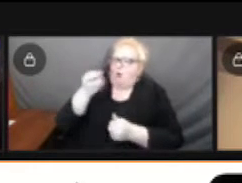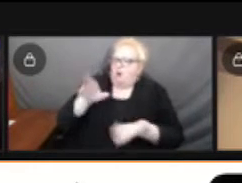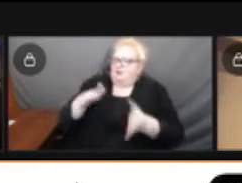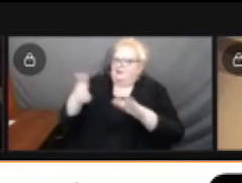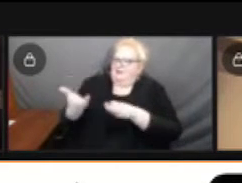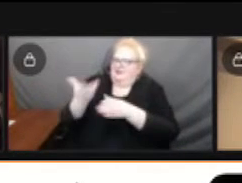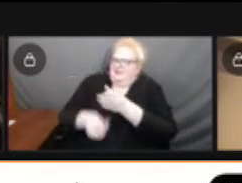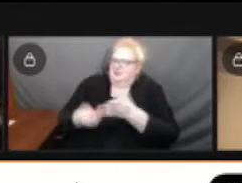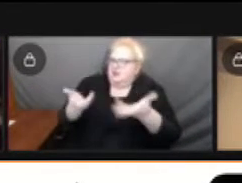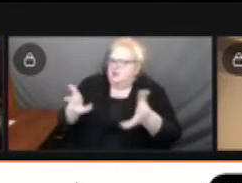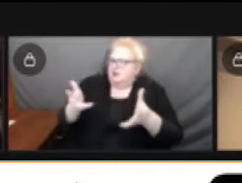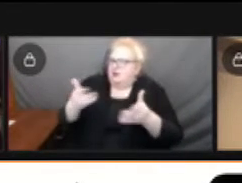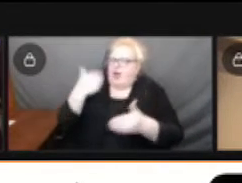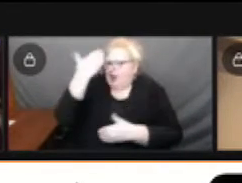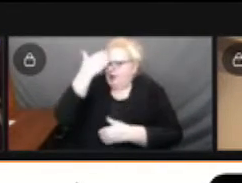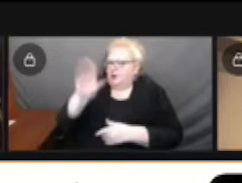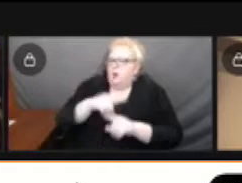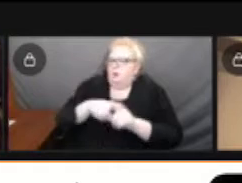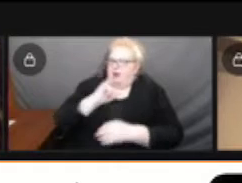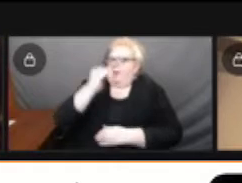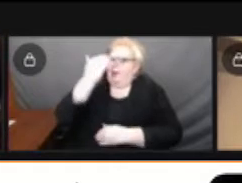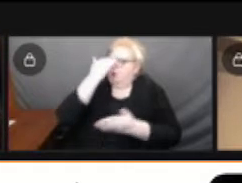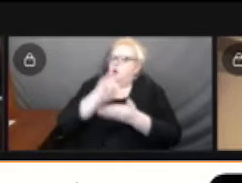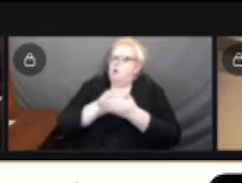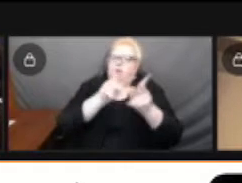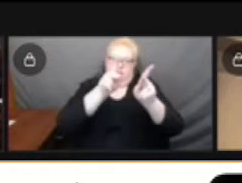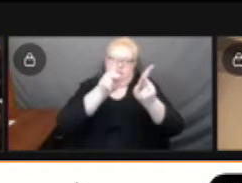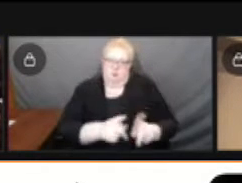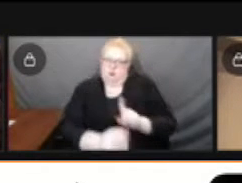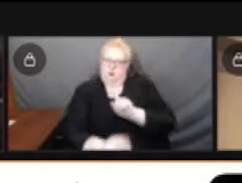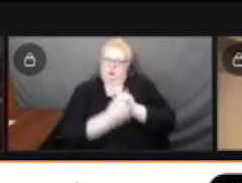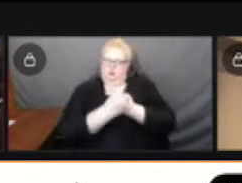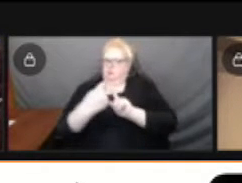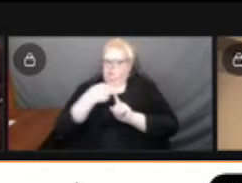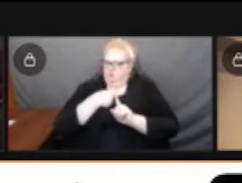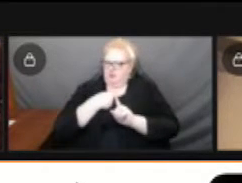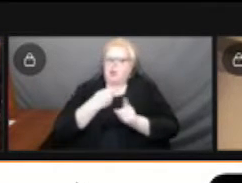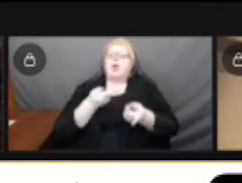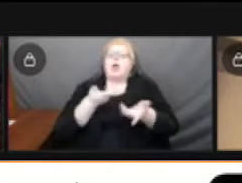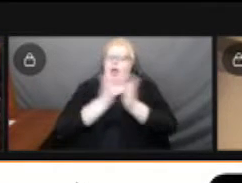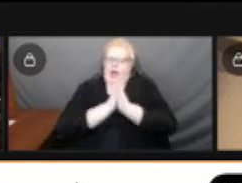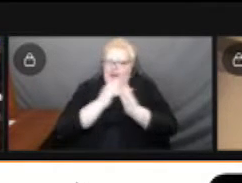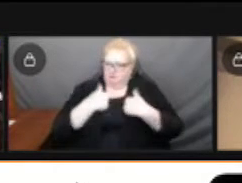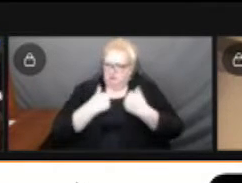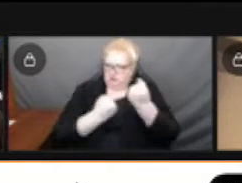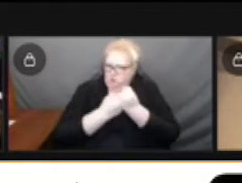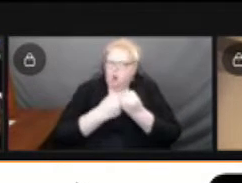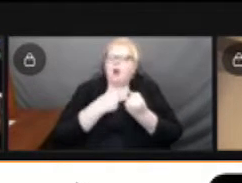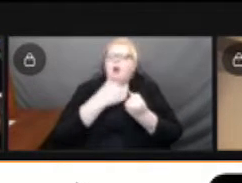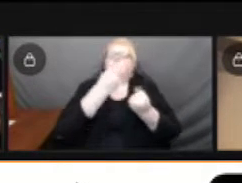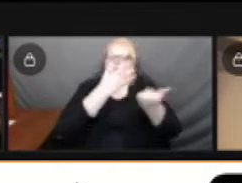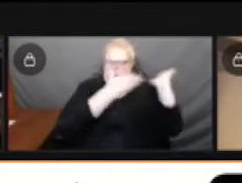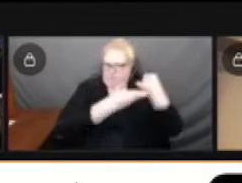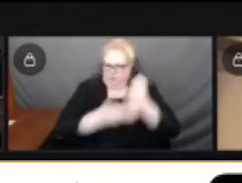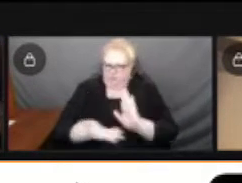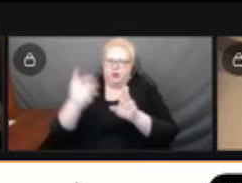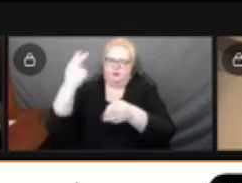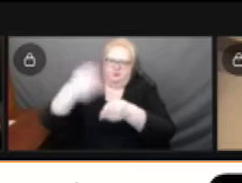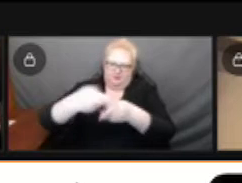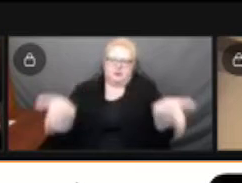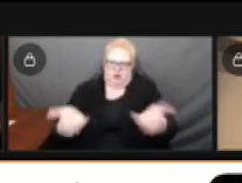I just know that the gentleman came to me and I said that I would bring this up. That's all I'm doing. Yes, ma'am.